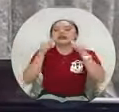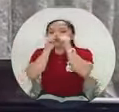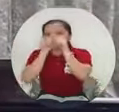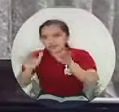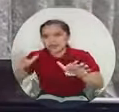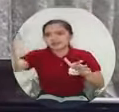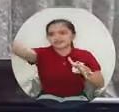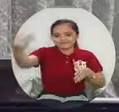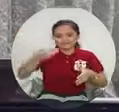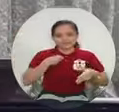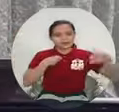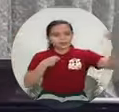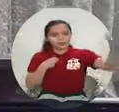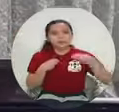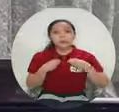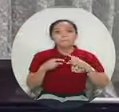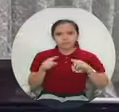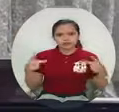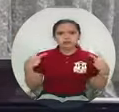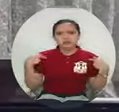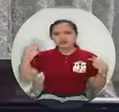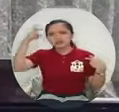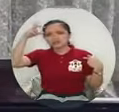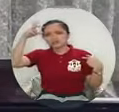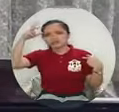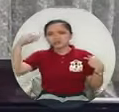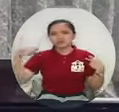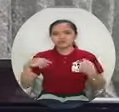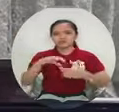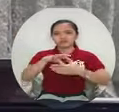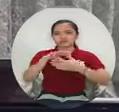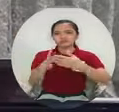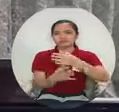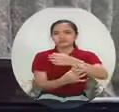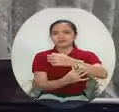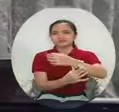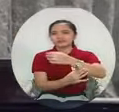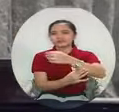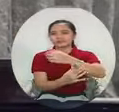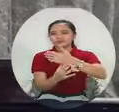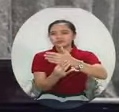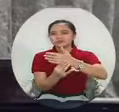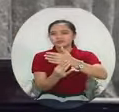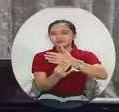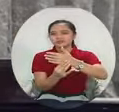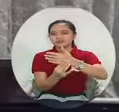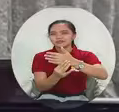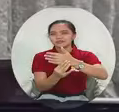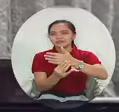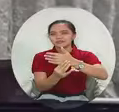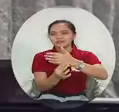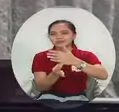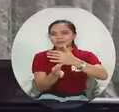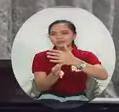you, to tempt you. The flesh will intervene to disturb you.